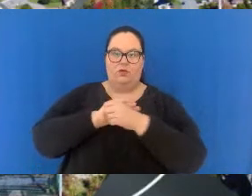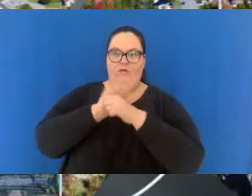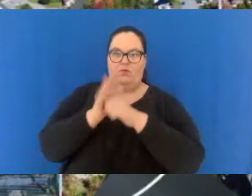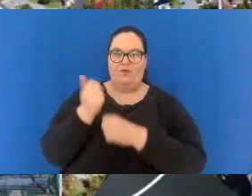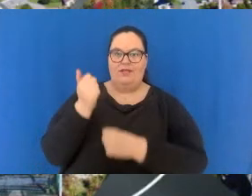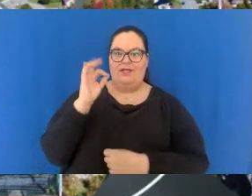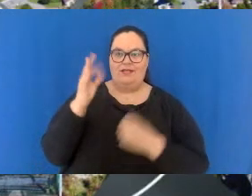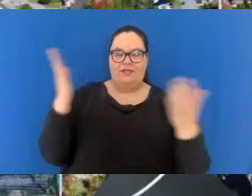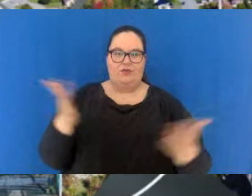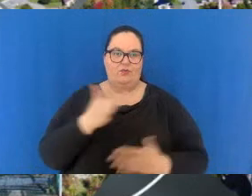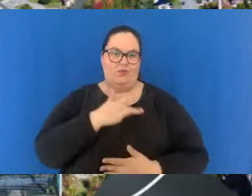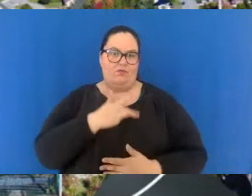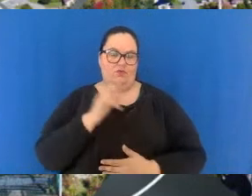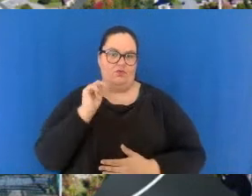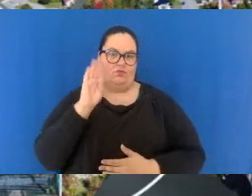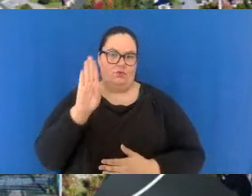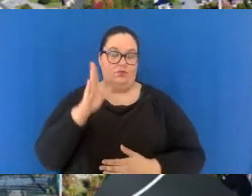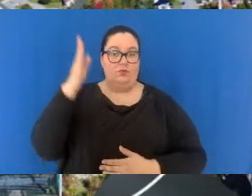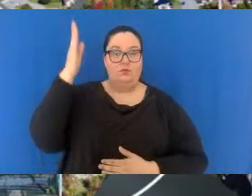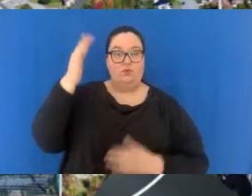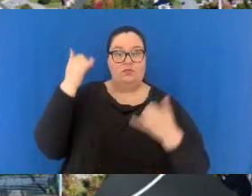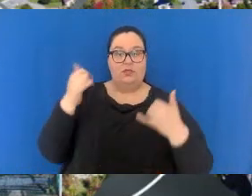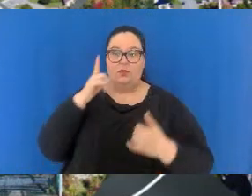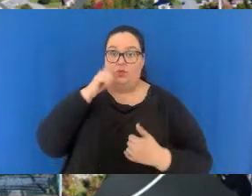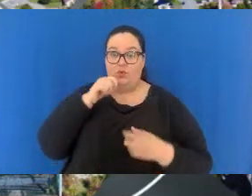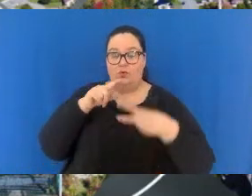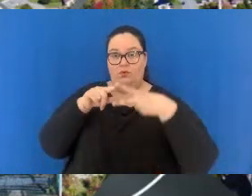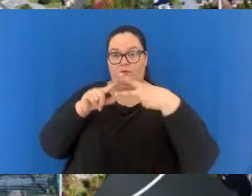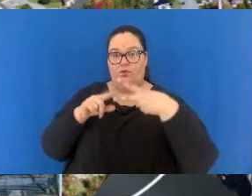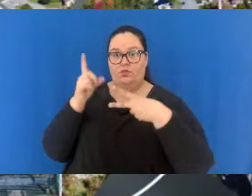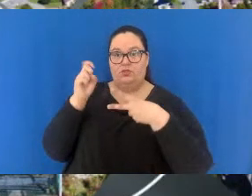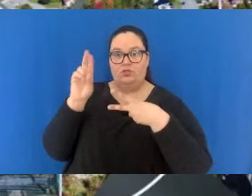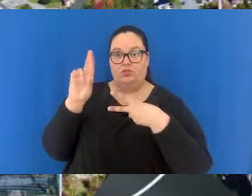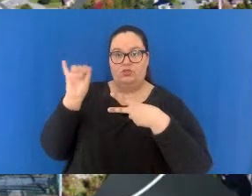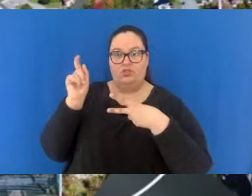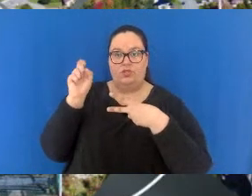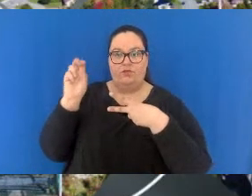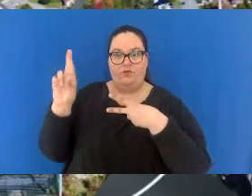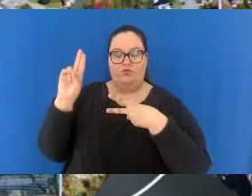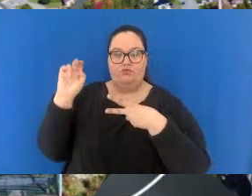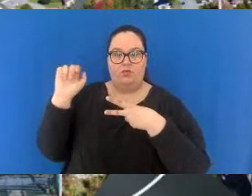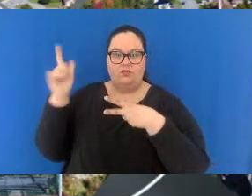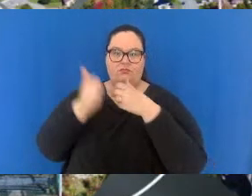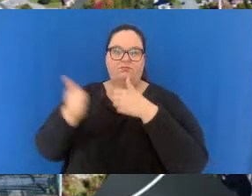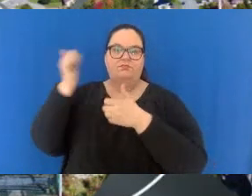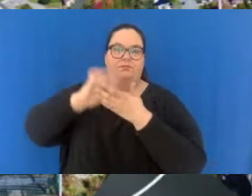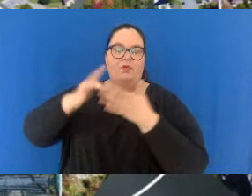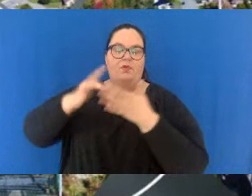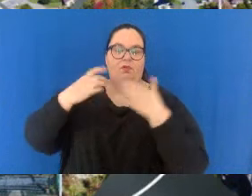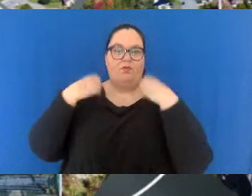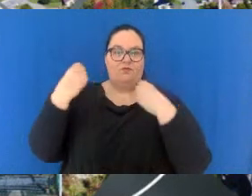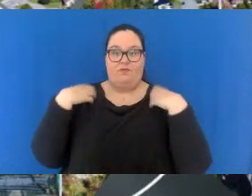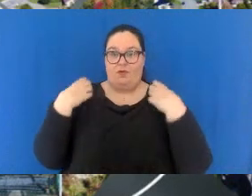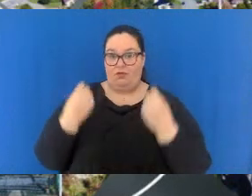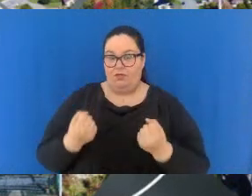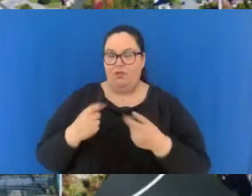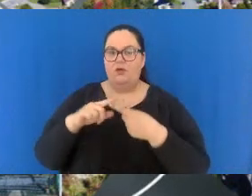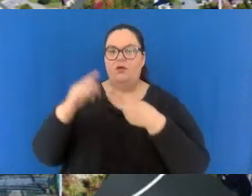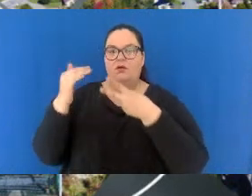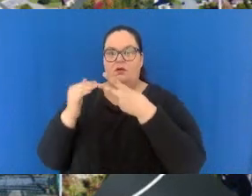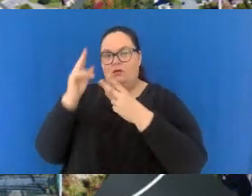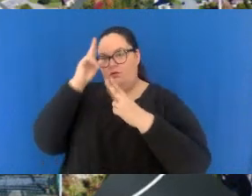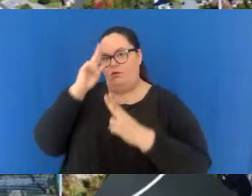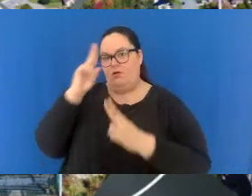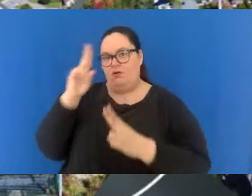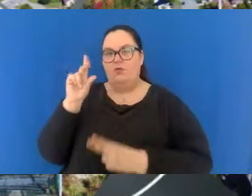Speaking on behalf of the province today are Dr. Jennifer Russell, the province's Chief Medical Officer of Health, and the Honorable Dorothy